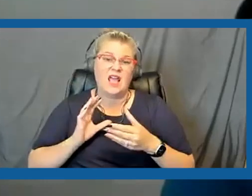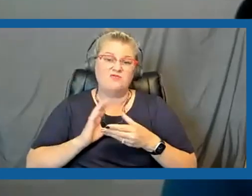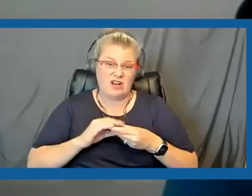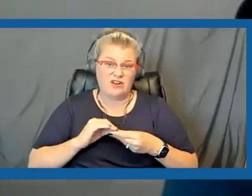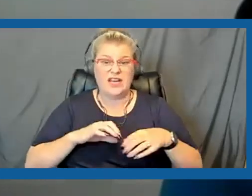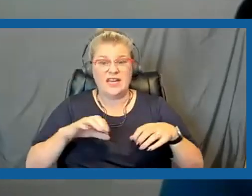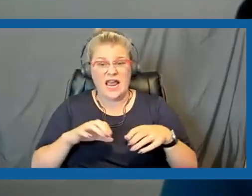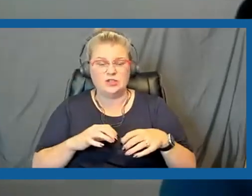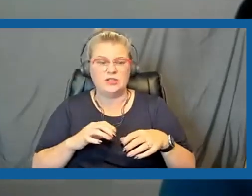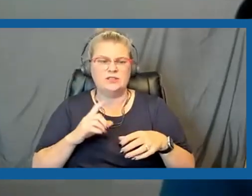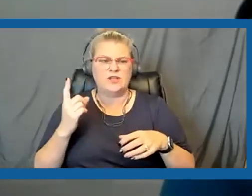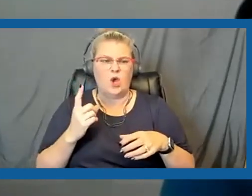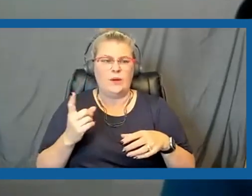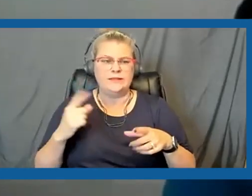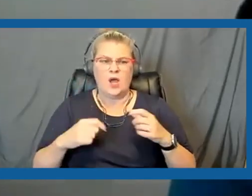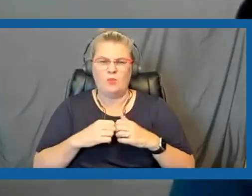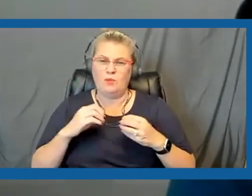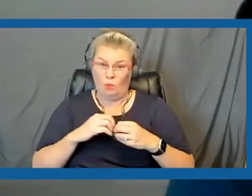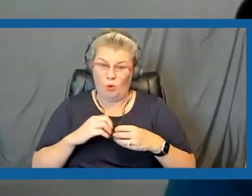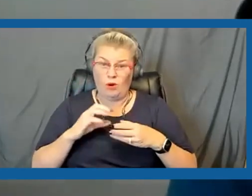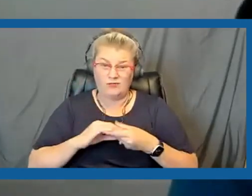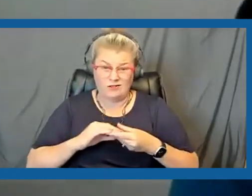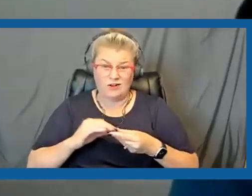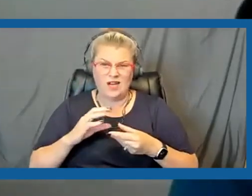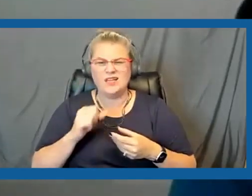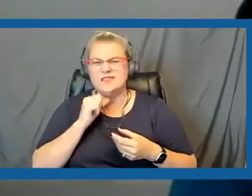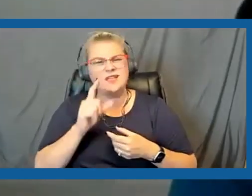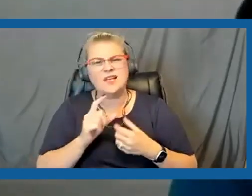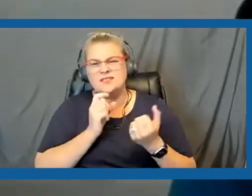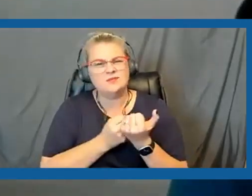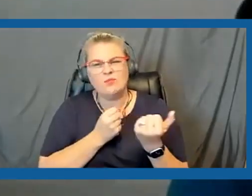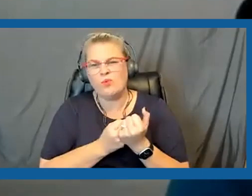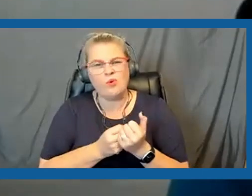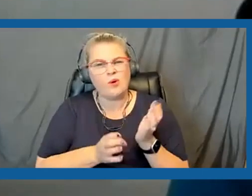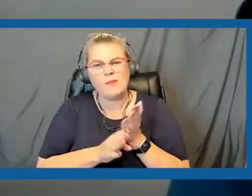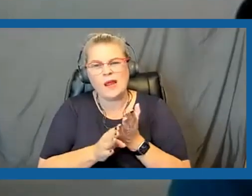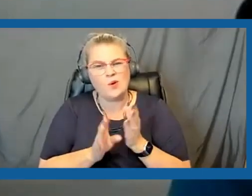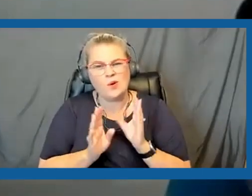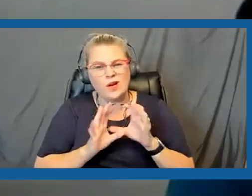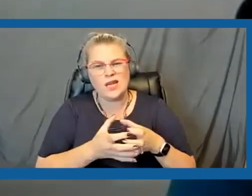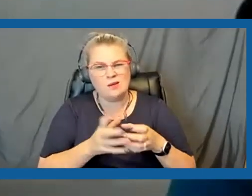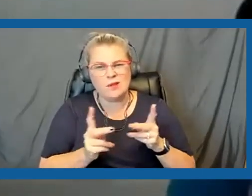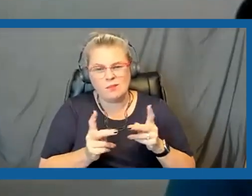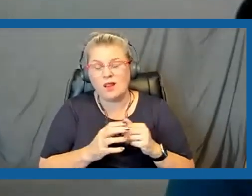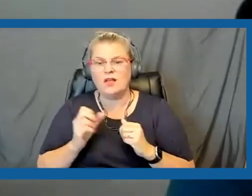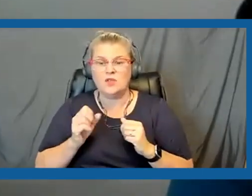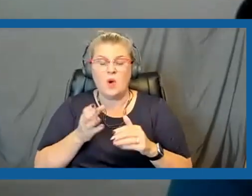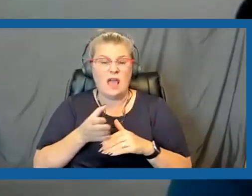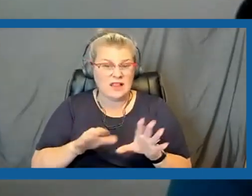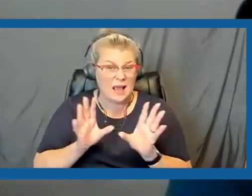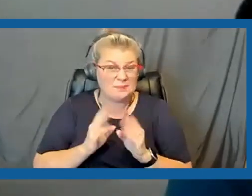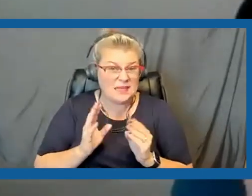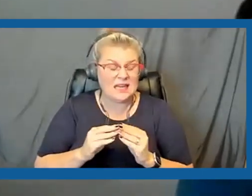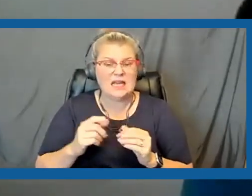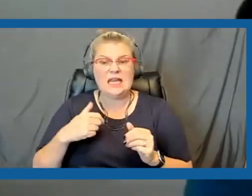actions that don't necessarily support minorities. And after that meeting, it was all over Facebook and the small